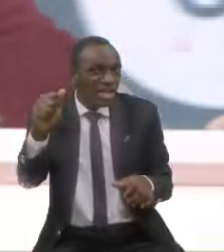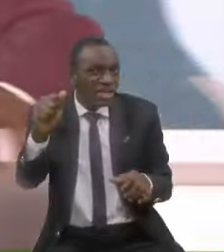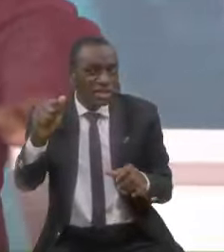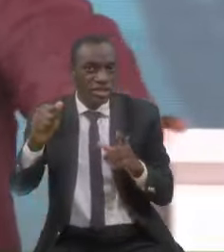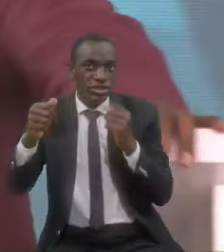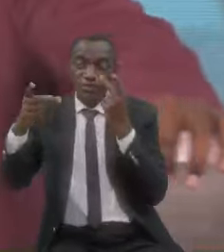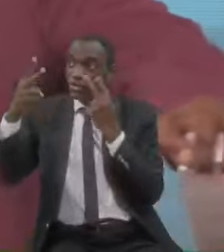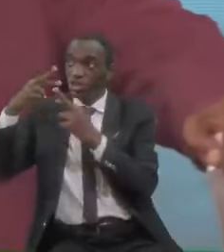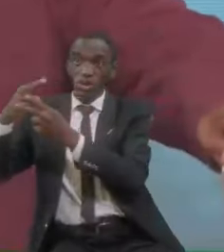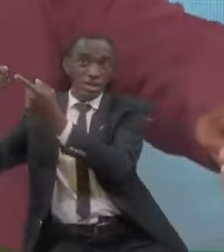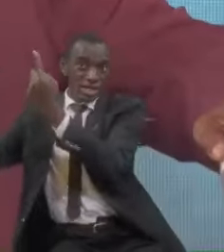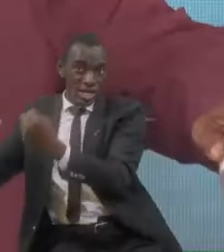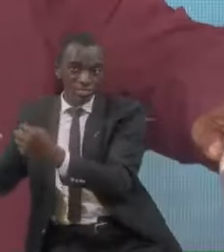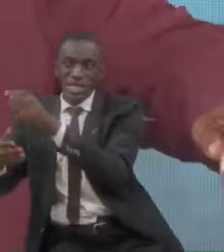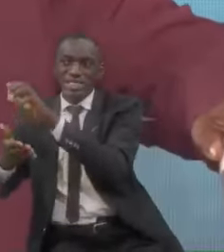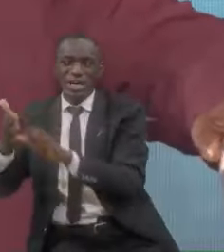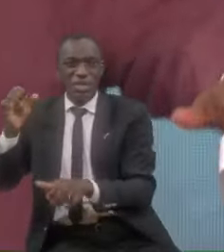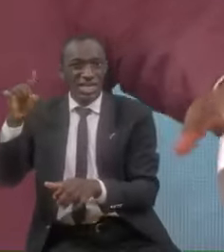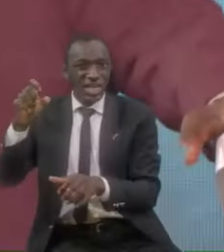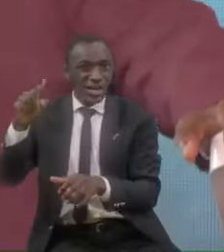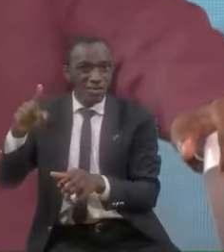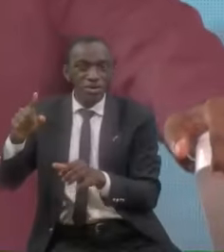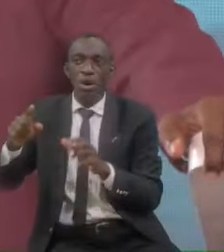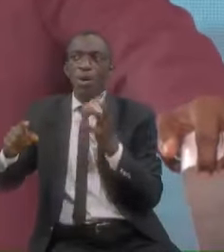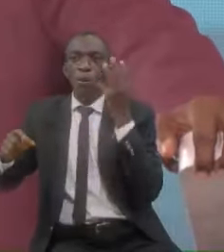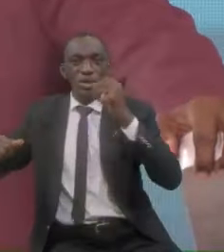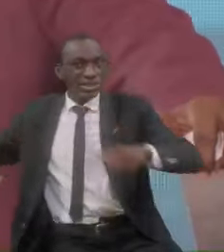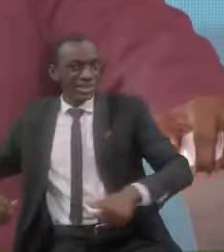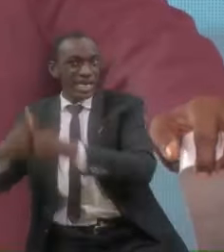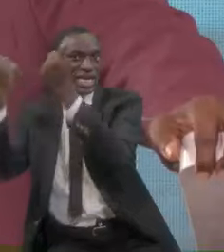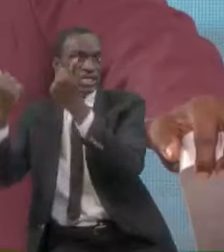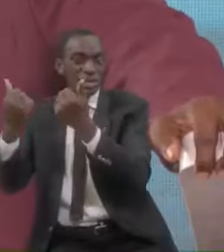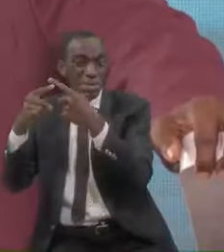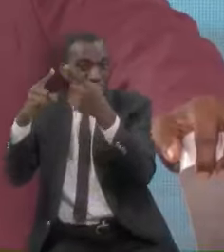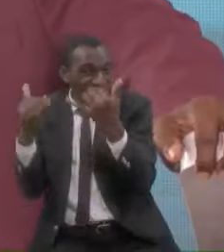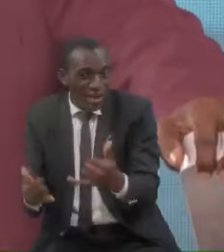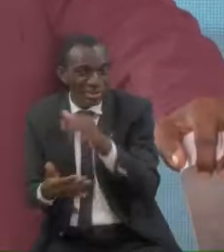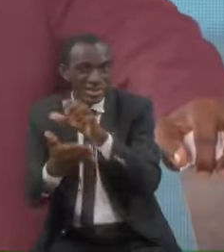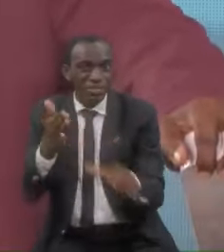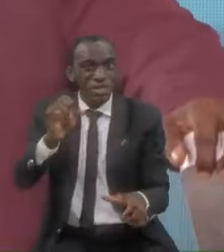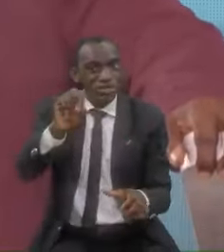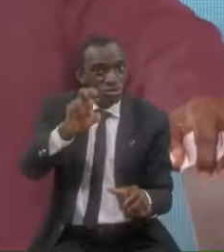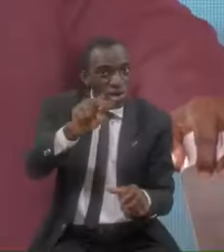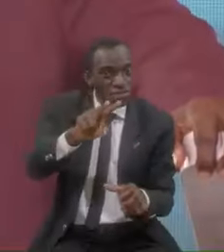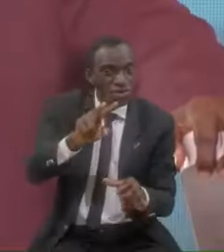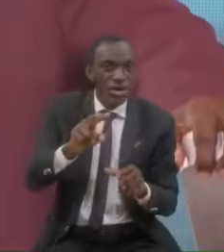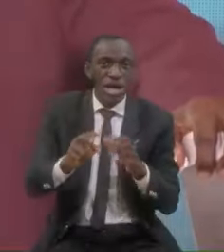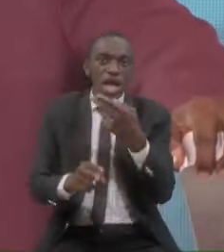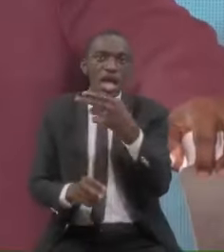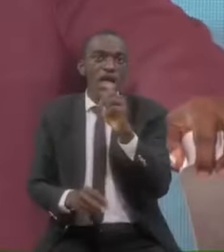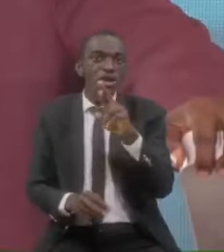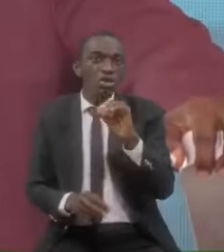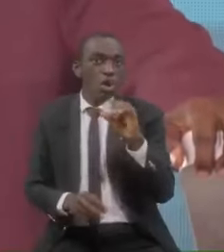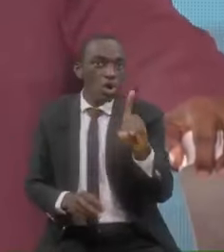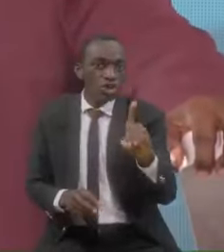chapter 12, Herod put him in prison. Now, if he had not